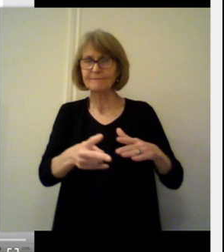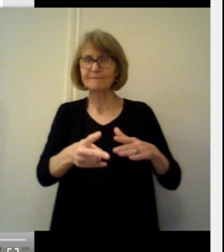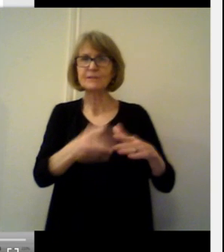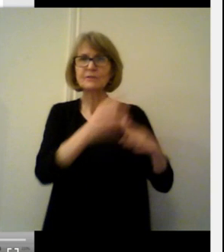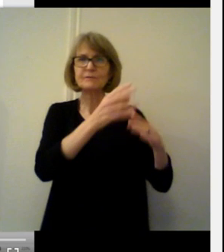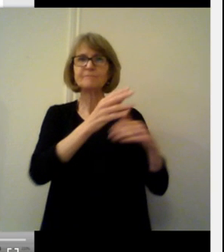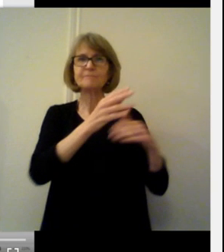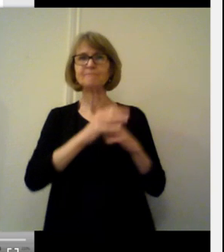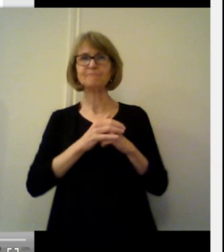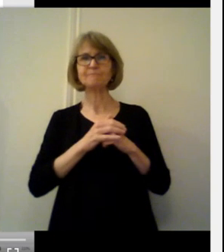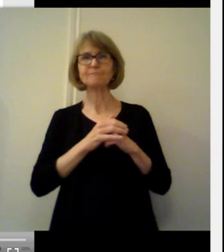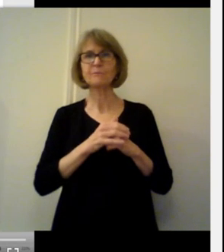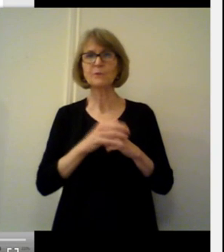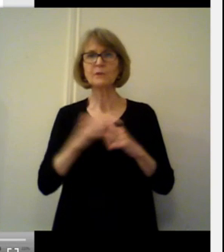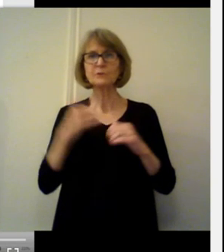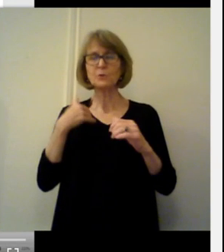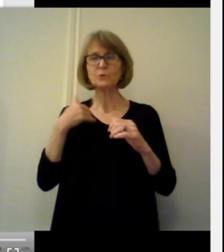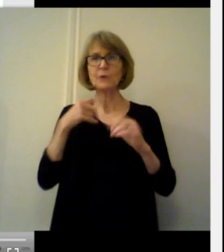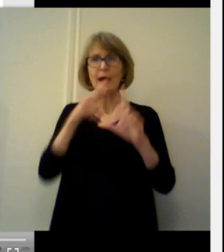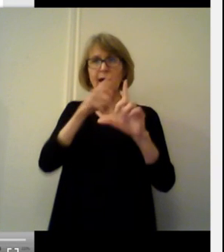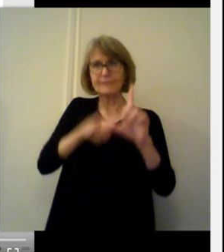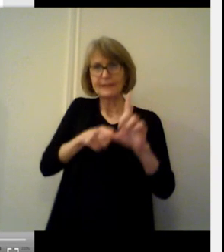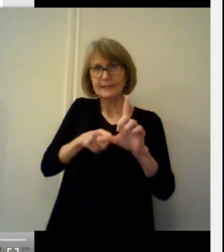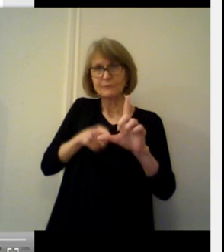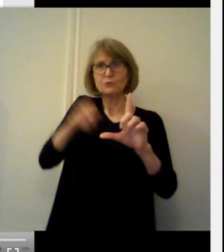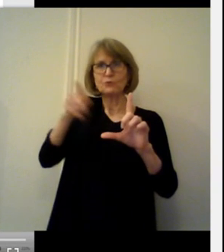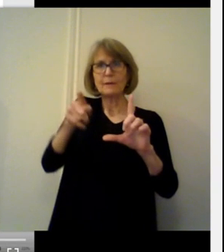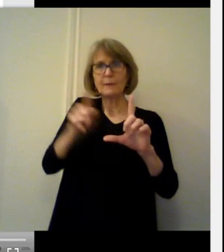which is x plus 50